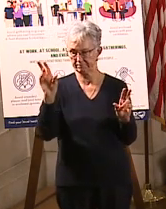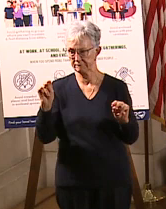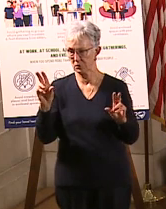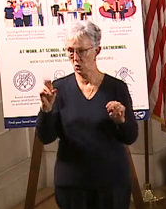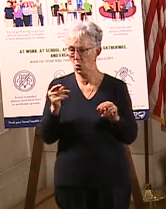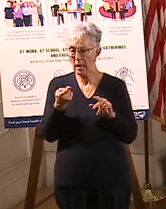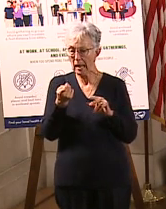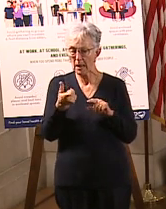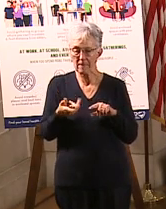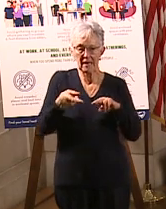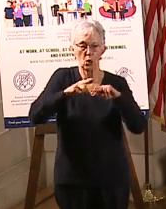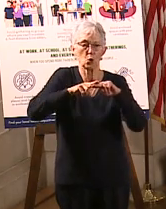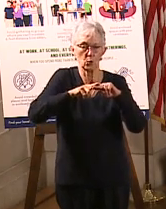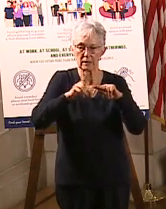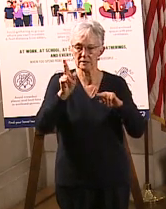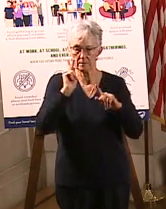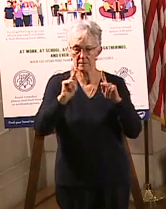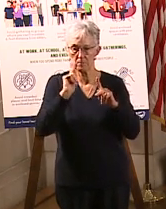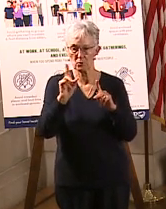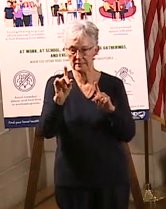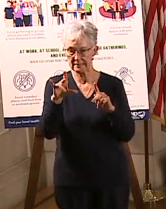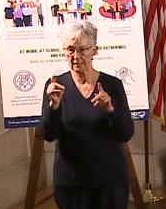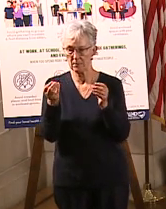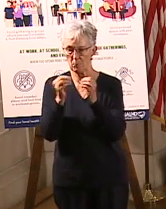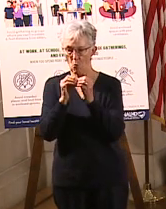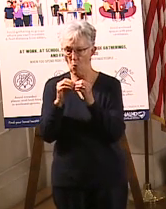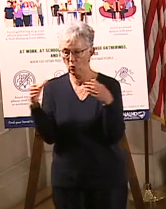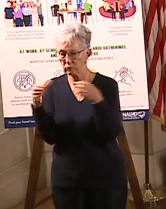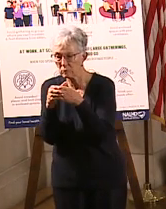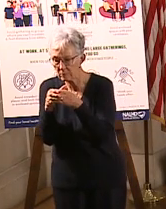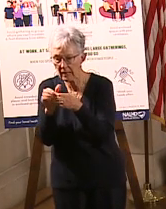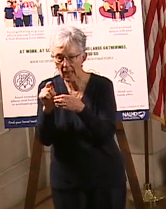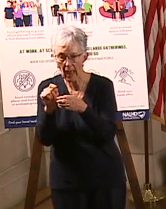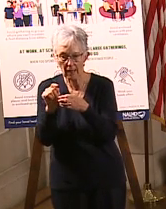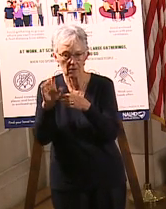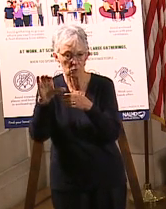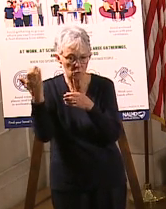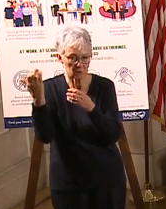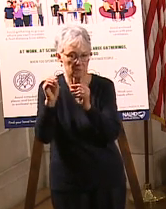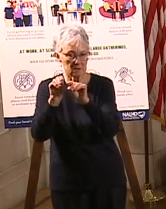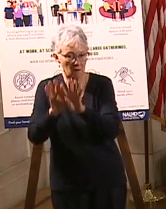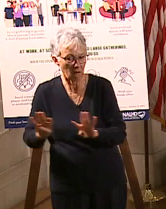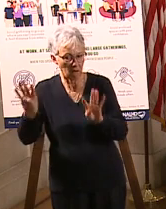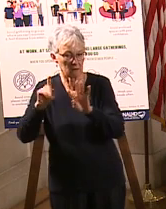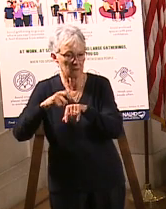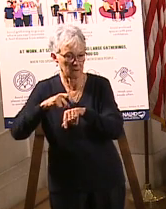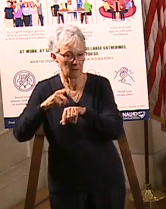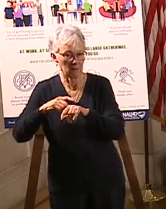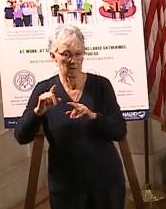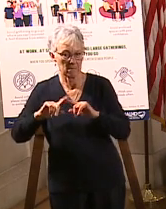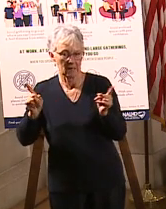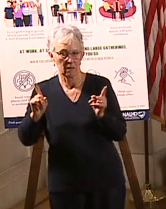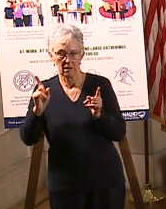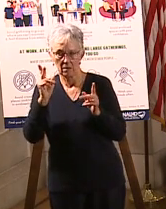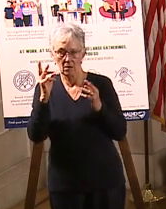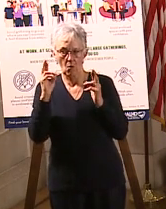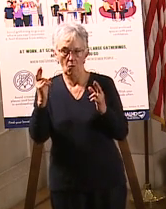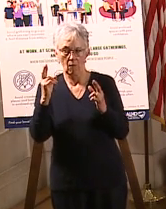it may just be people were getting together more, but hopefully people took those steps and will be able to continue to slow down the spread of the